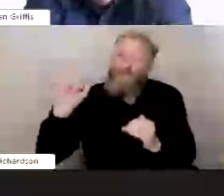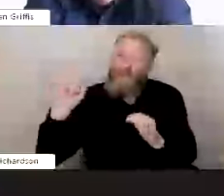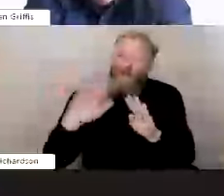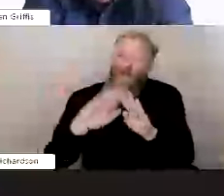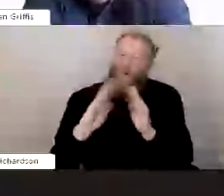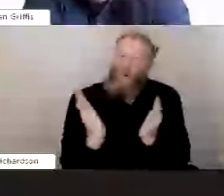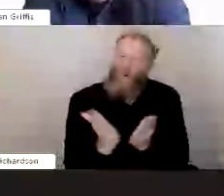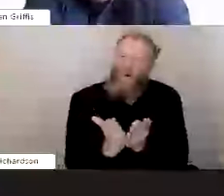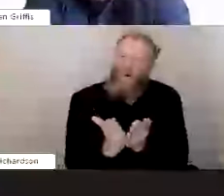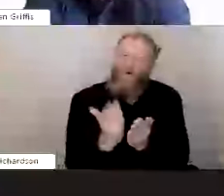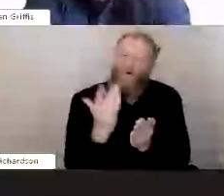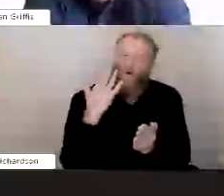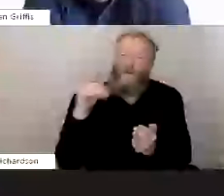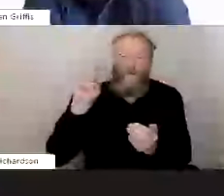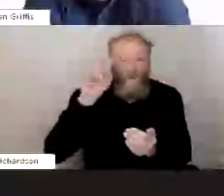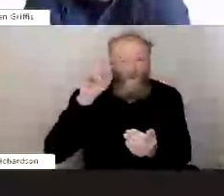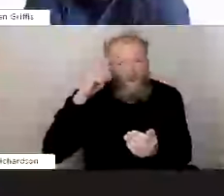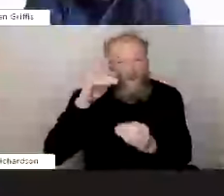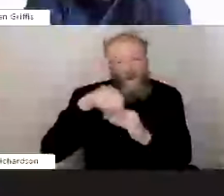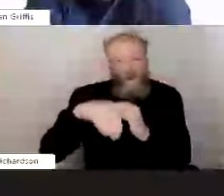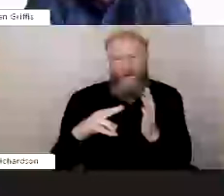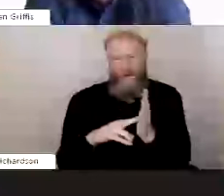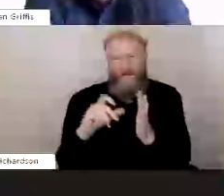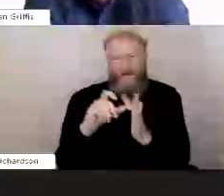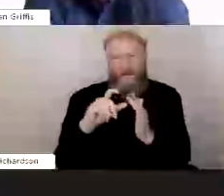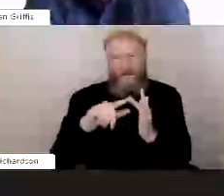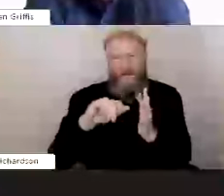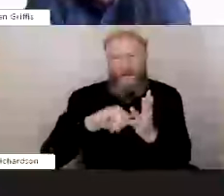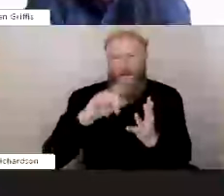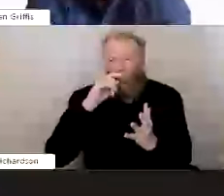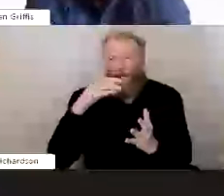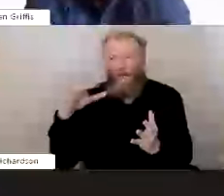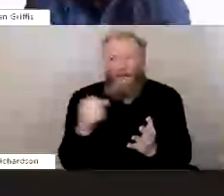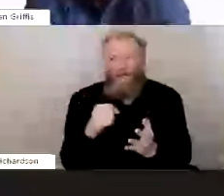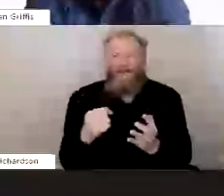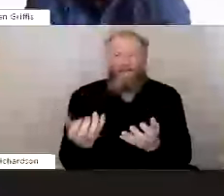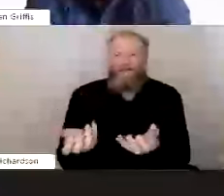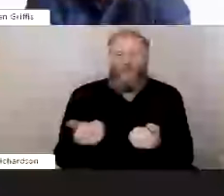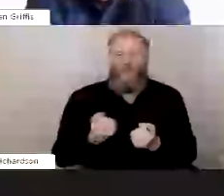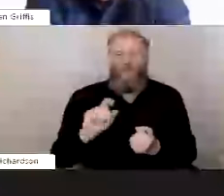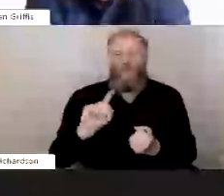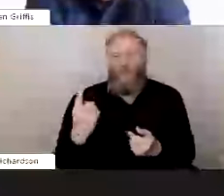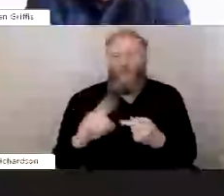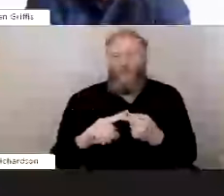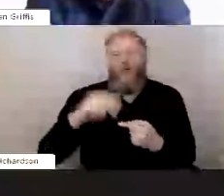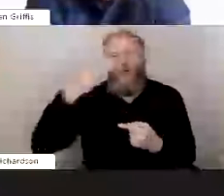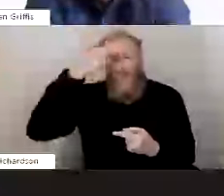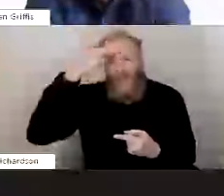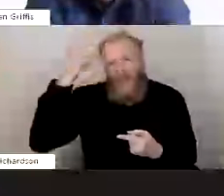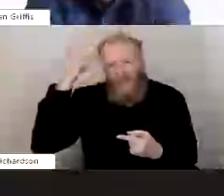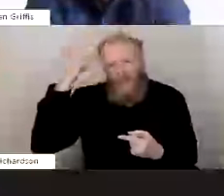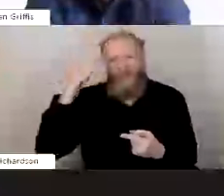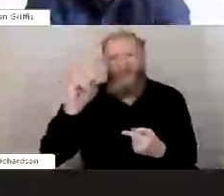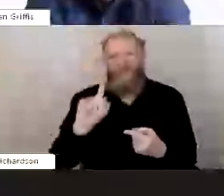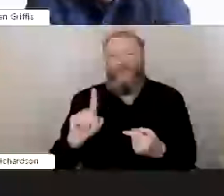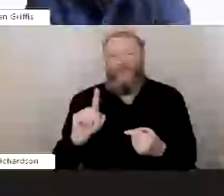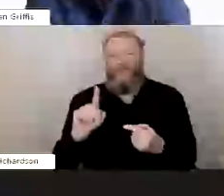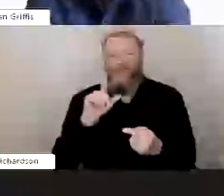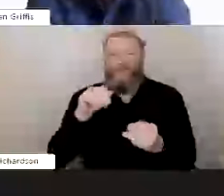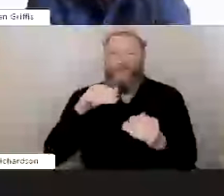when you consider the NDIS, people have to go and take a label to get it, to get the scheme, get on the scheme. So there's